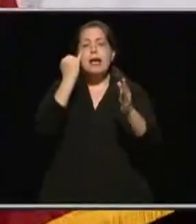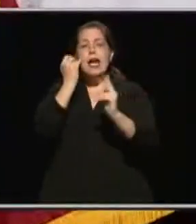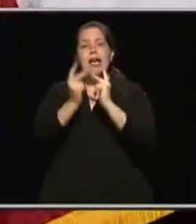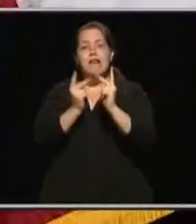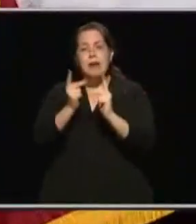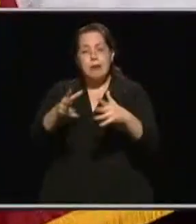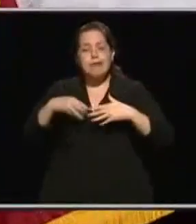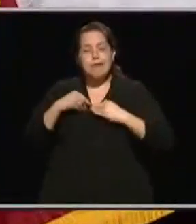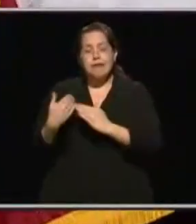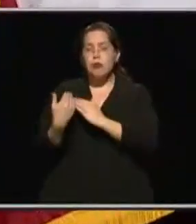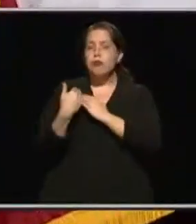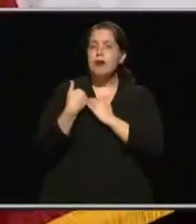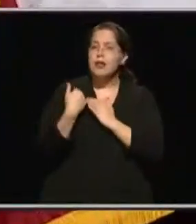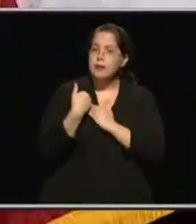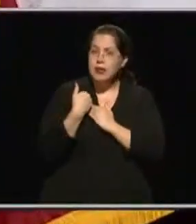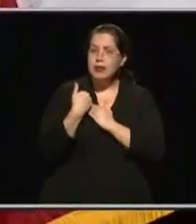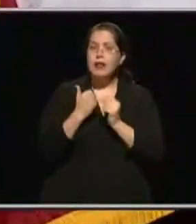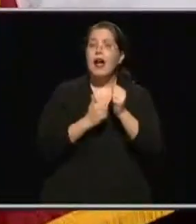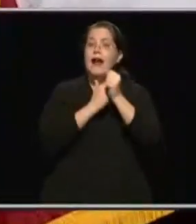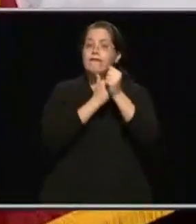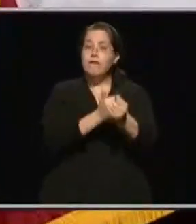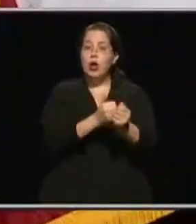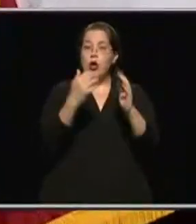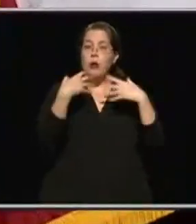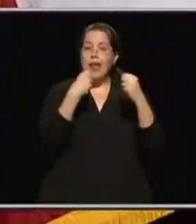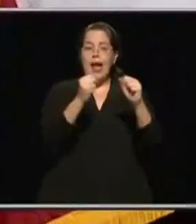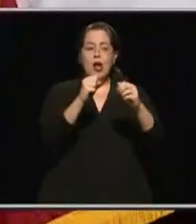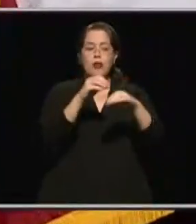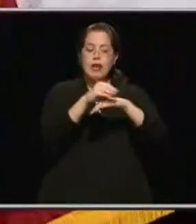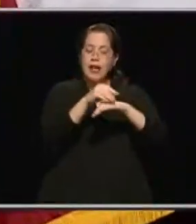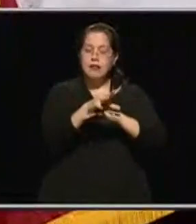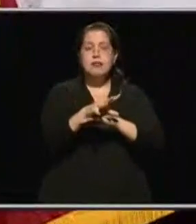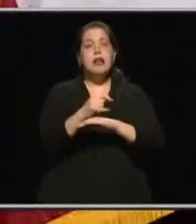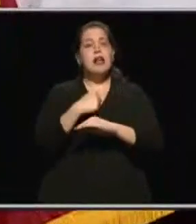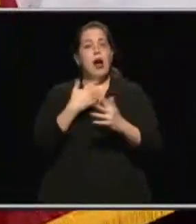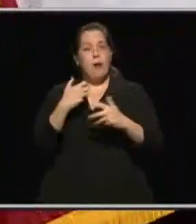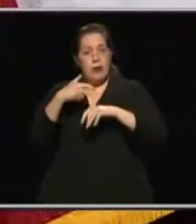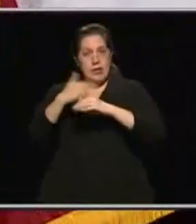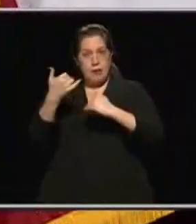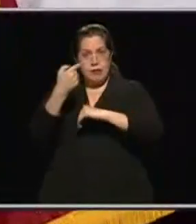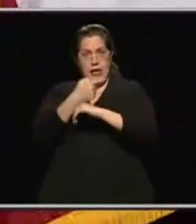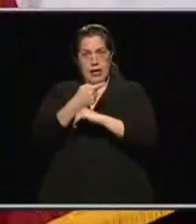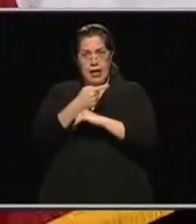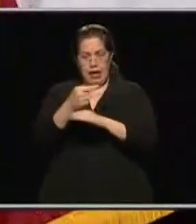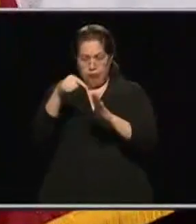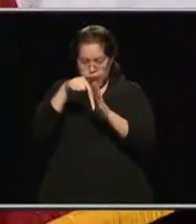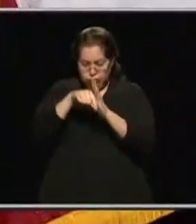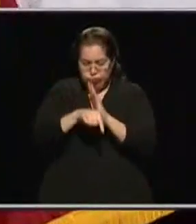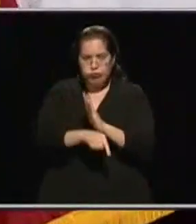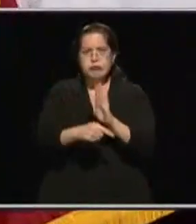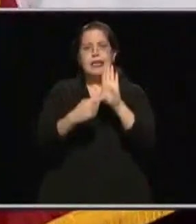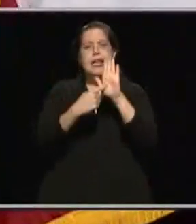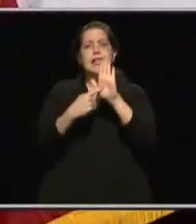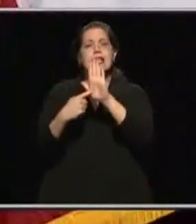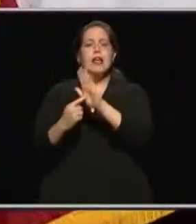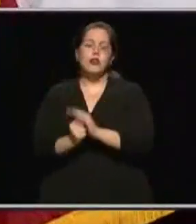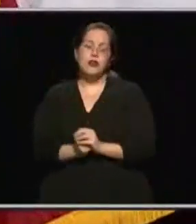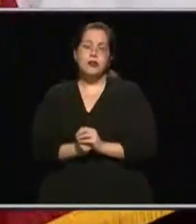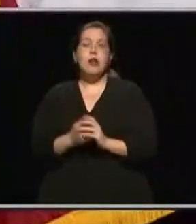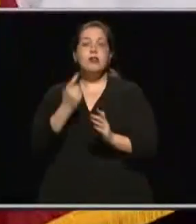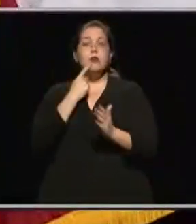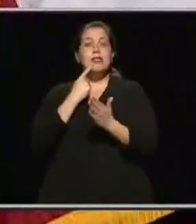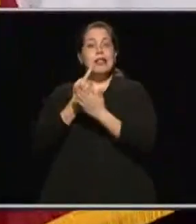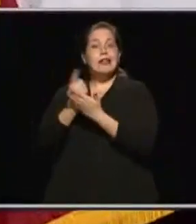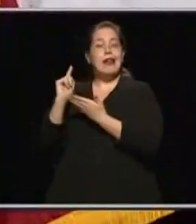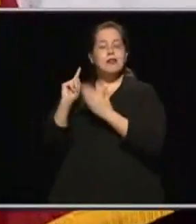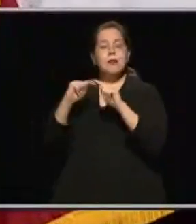their part and does as the health professionals guide us. Now, I do want to spend some time going into the indicators now. As we mentioned last week, a